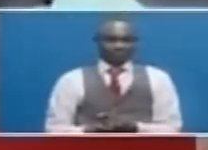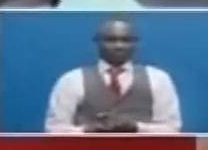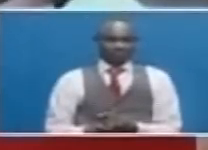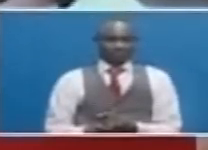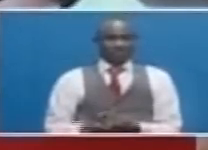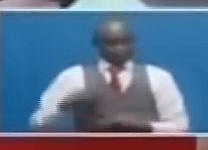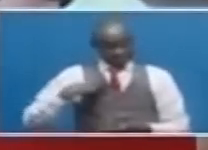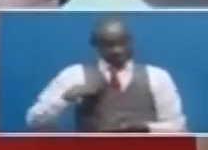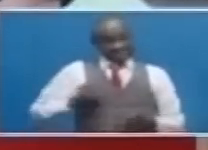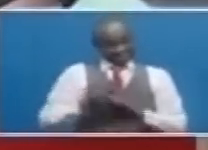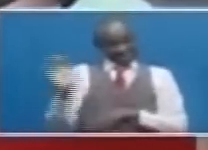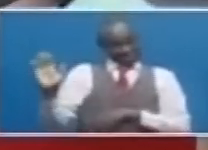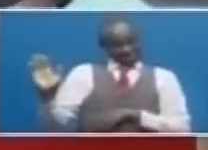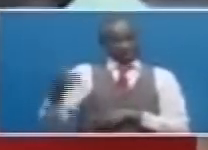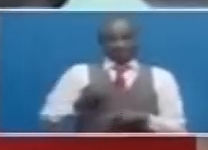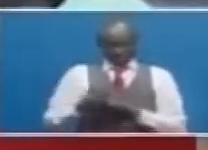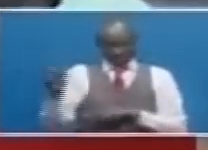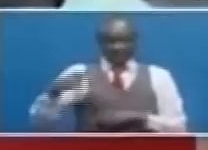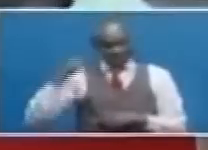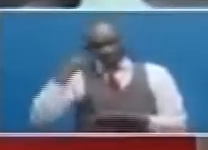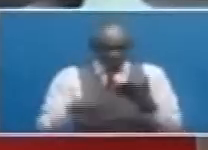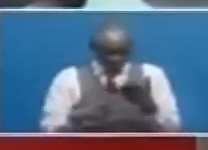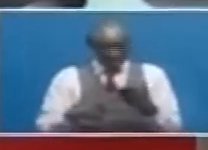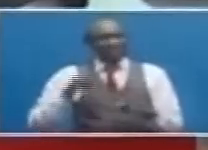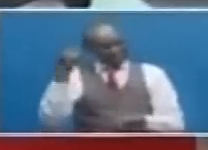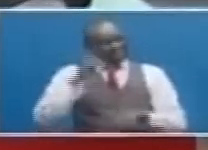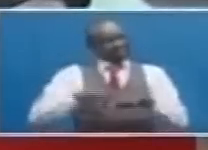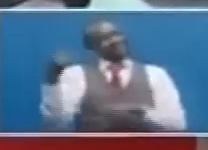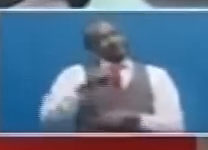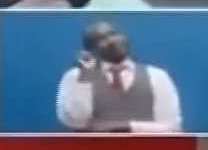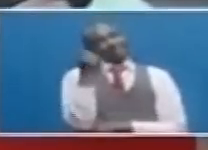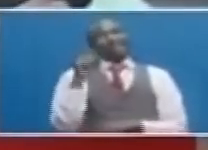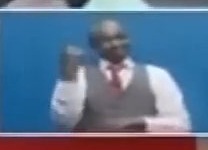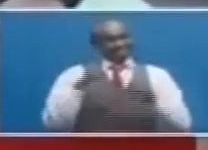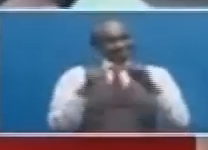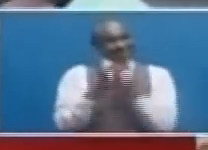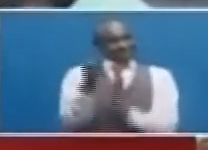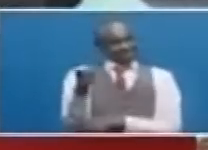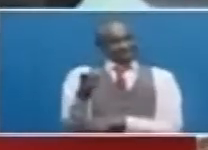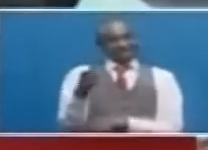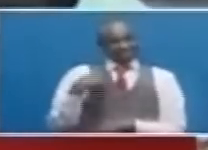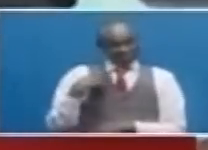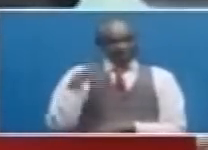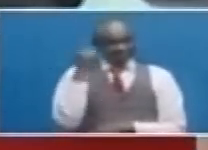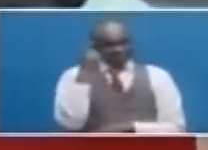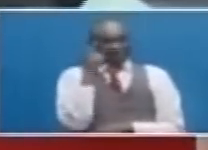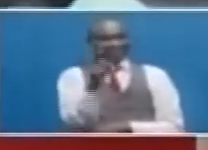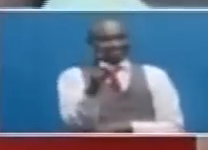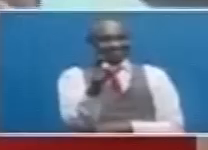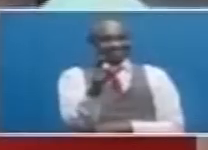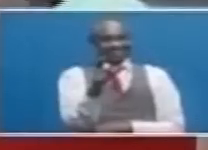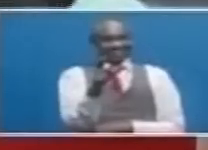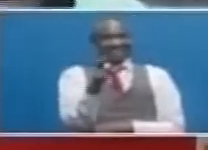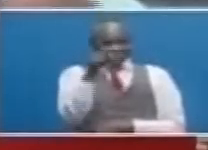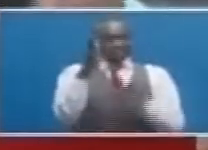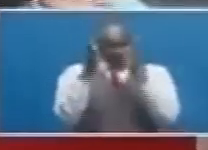But standing here as his sister, it makes me think of when he first came to Kenya, the first experience. And now I'm going to go Kenyan on you.